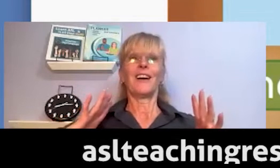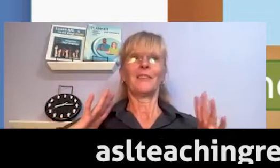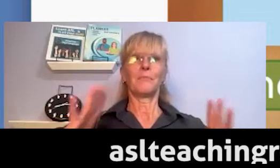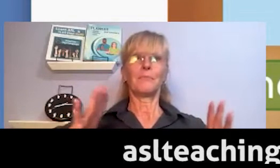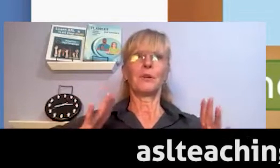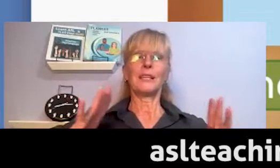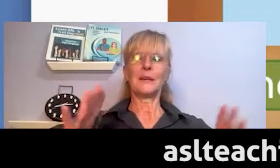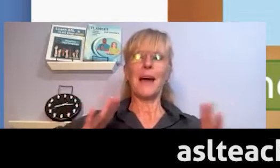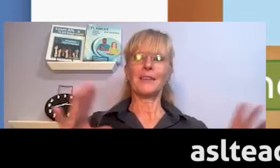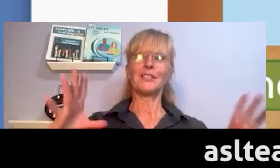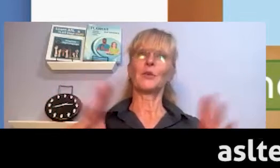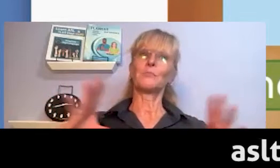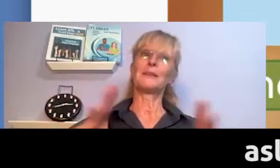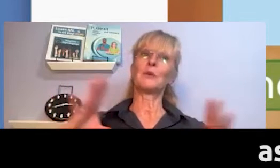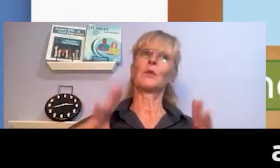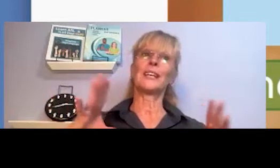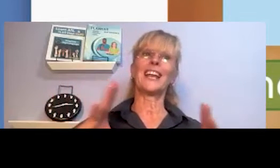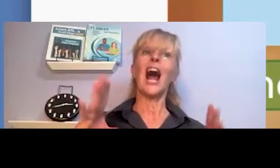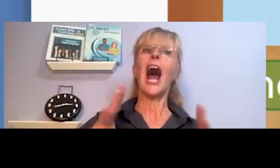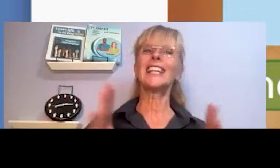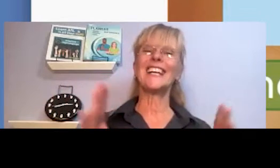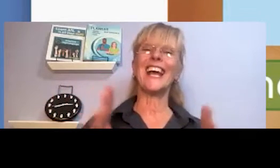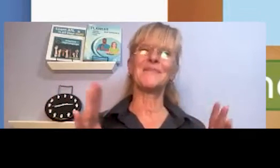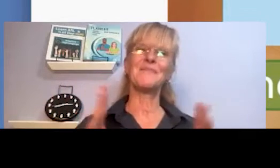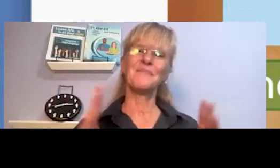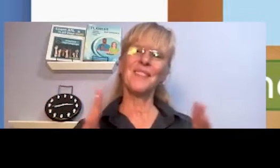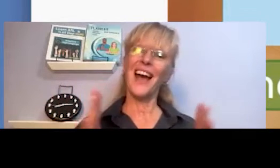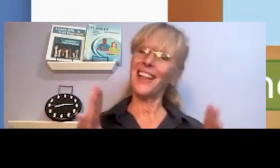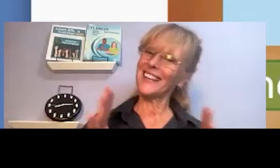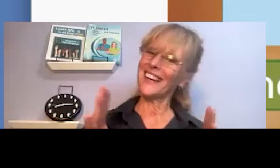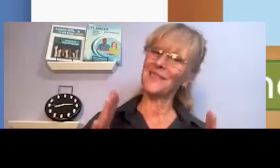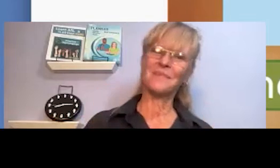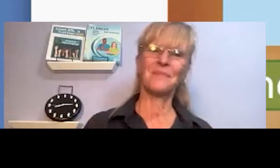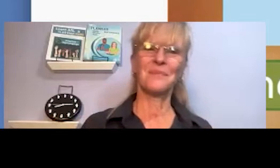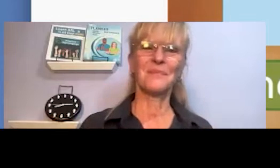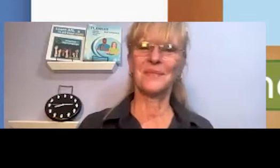going pulling them out. So, but we're going in holiday.